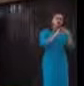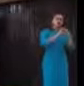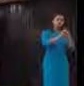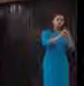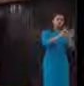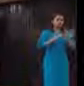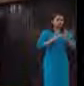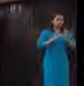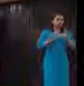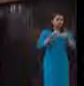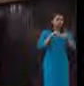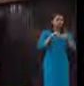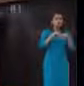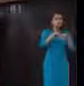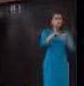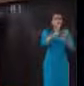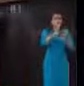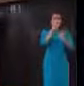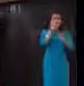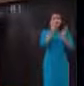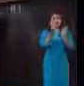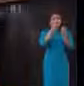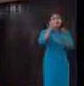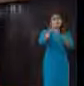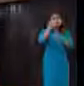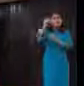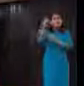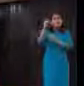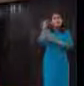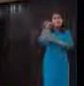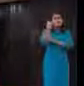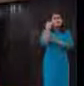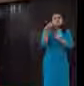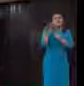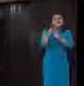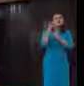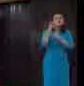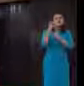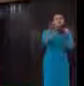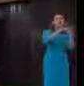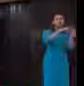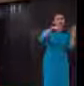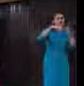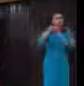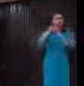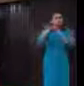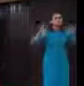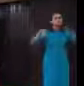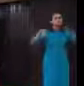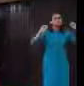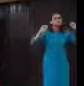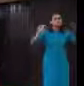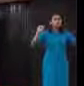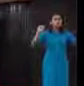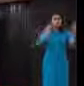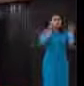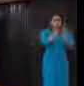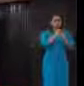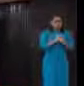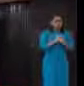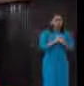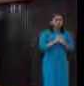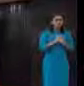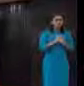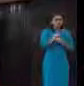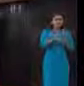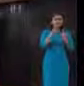what powers the Union government would have vis-a-vis the states, vis-a-vis the state of Jammu and Kashmir. And it seemed like it had all worked out. But